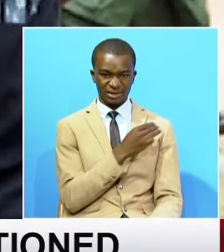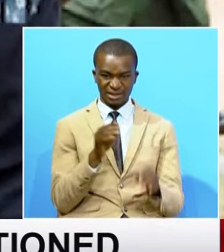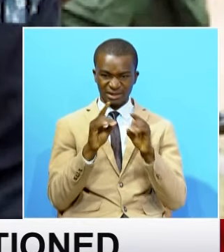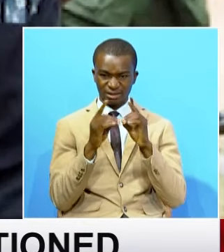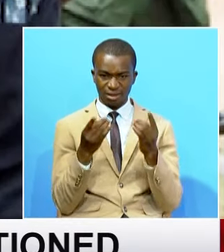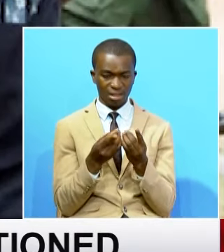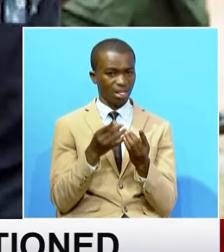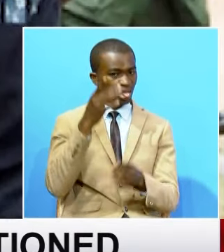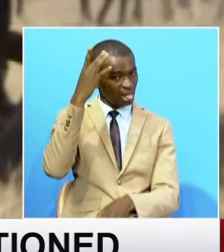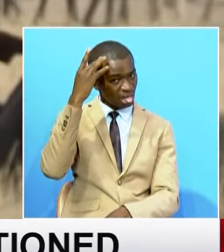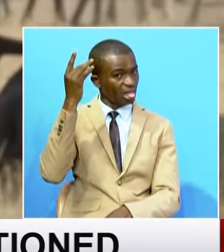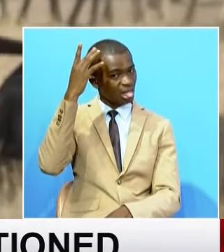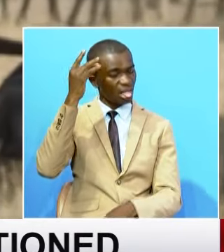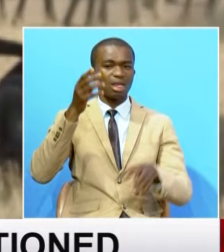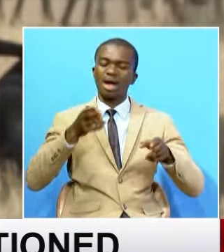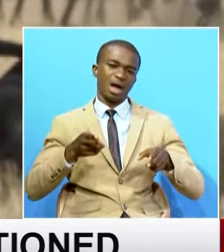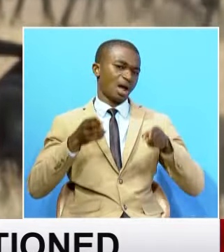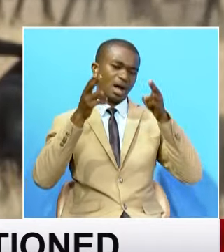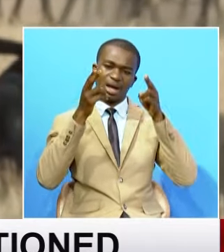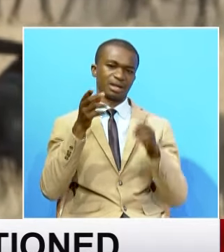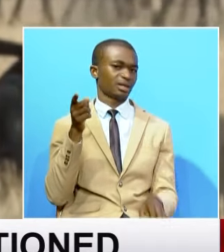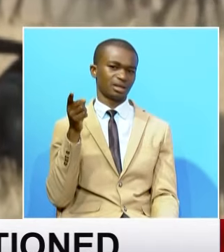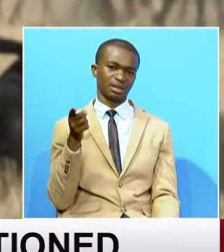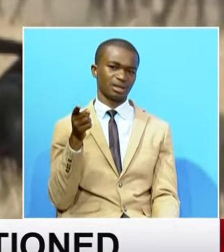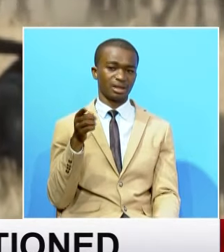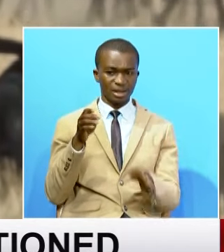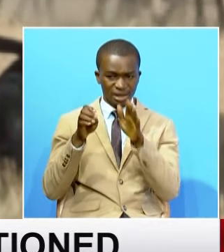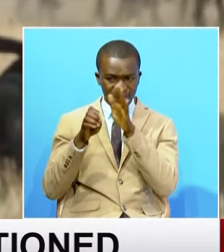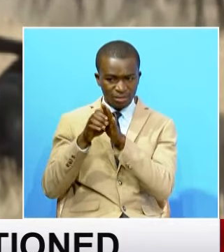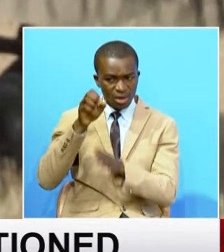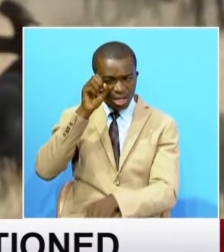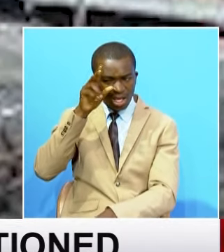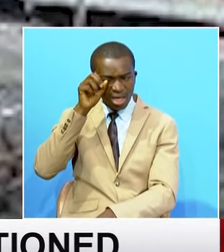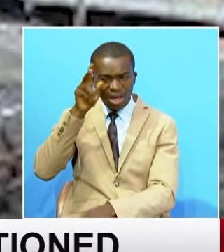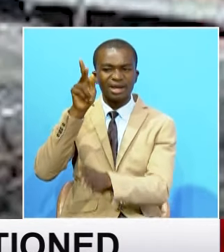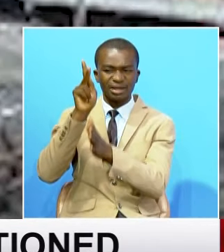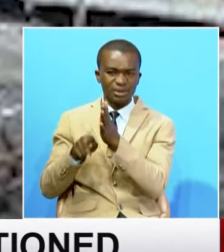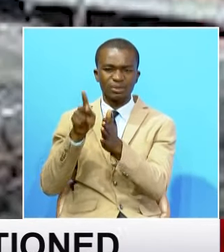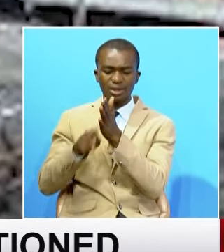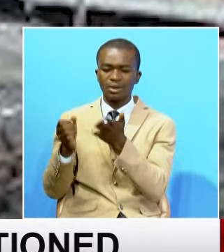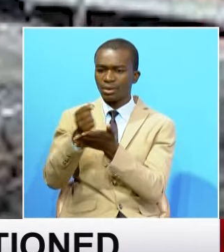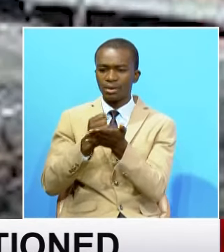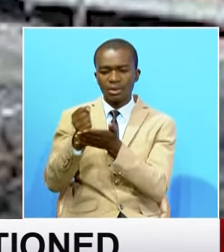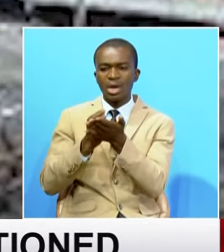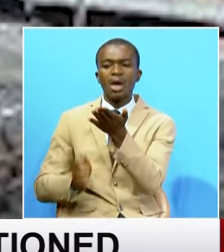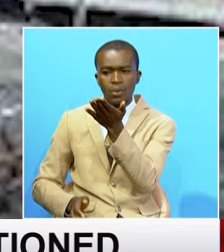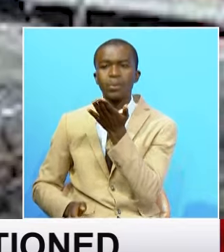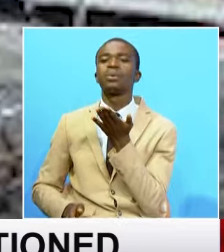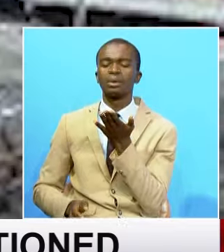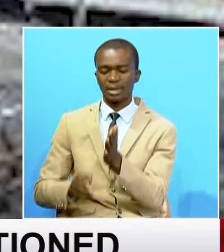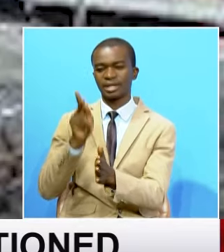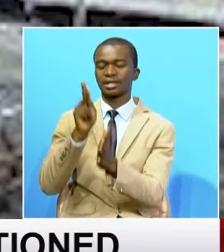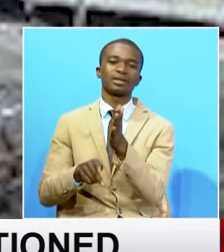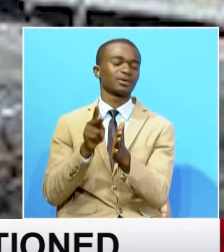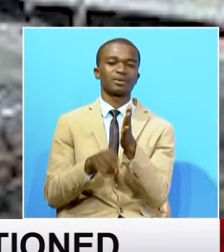crime, particularly stock theft and the brutal killings of individuals suspected of witchcraft. The situation worsened after